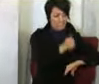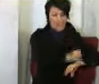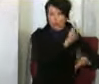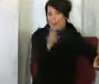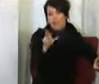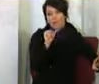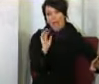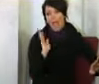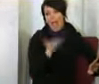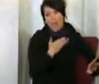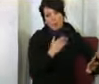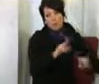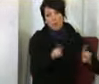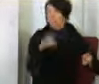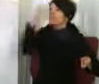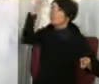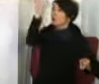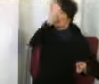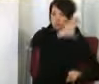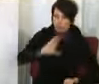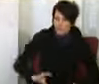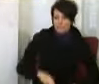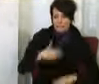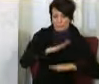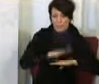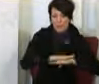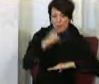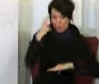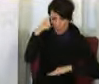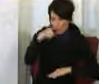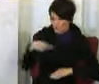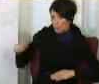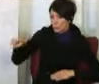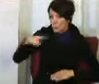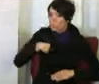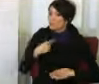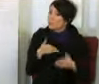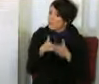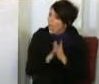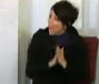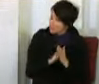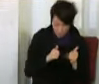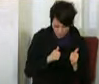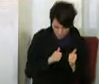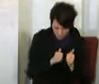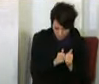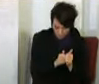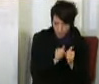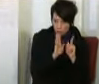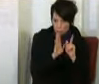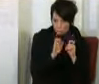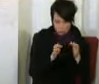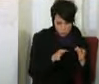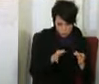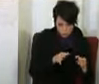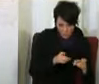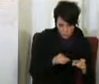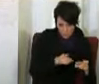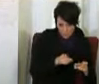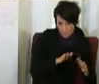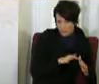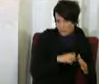ours. It is Christ's table for you. All that we ask here is that you follow the directions of